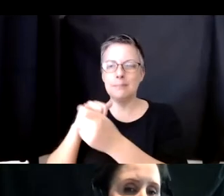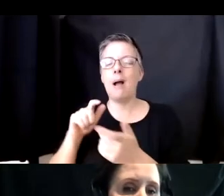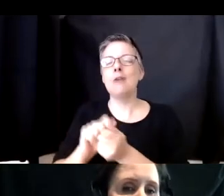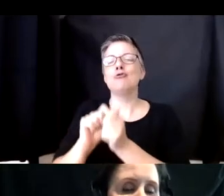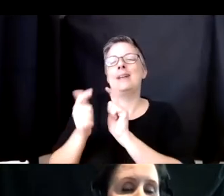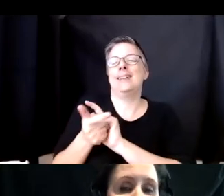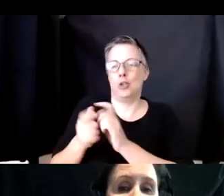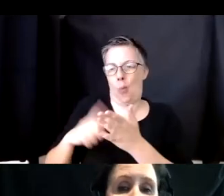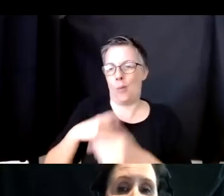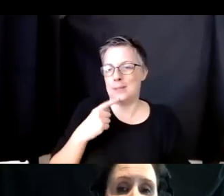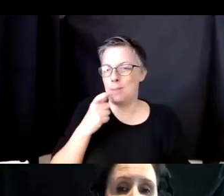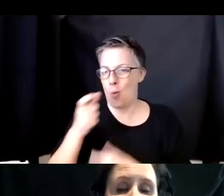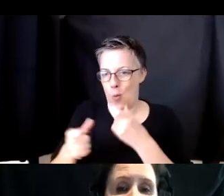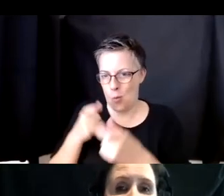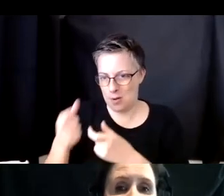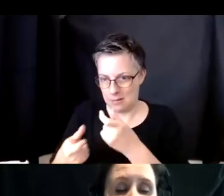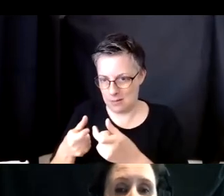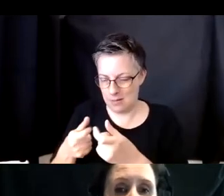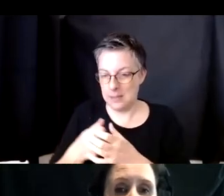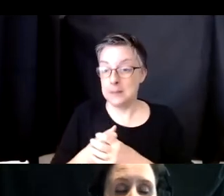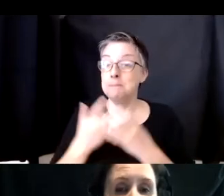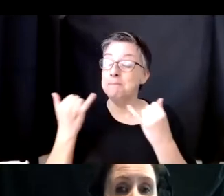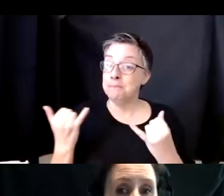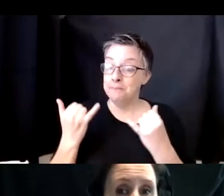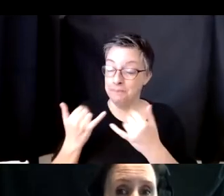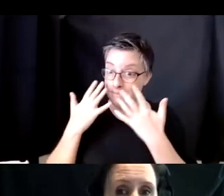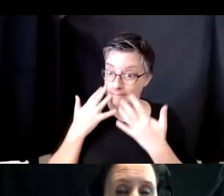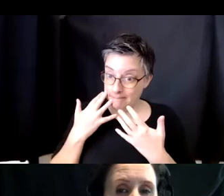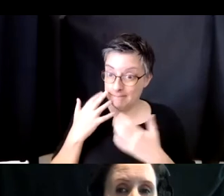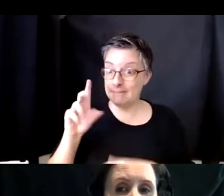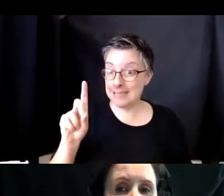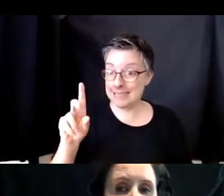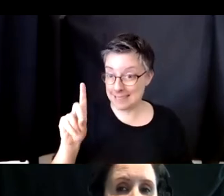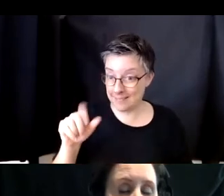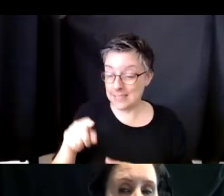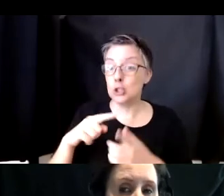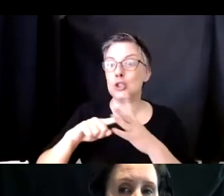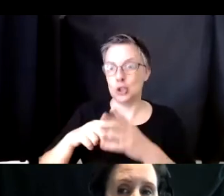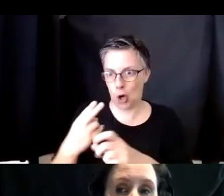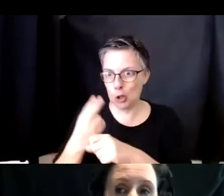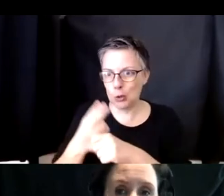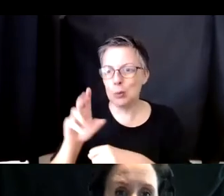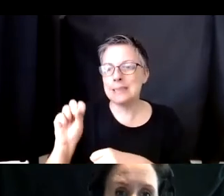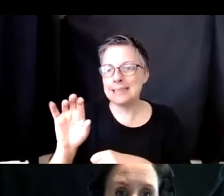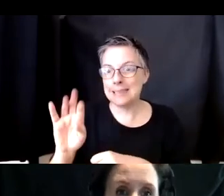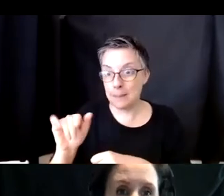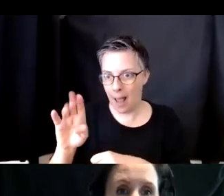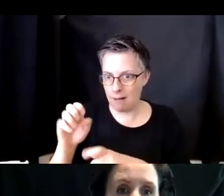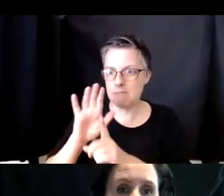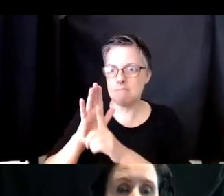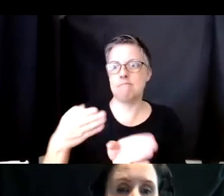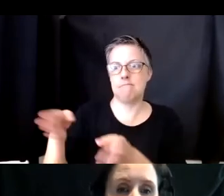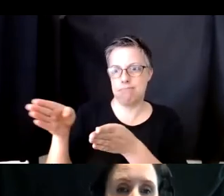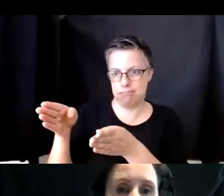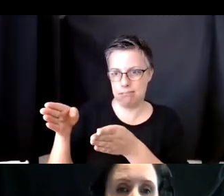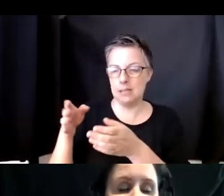spoken. So now, unfortunately, DVDs were starting to use the same format of subtitle, and they